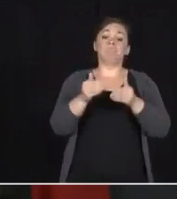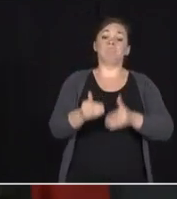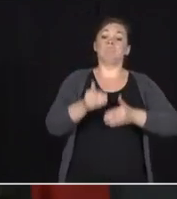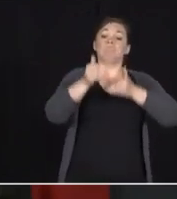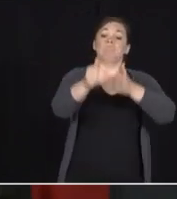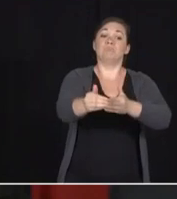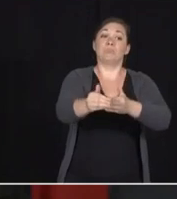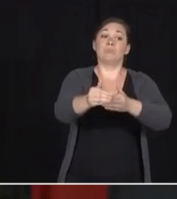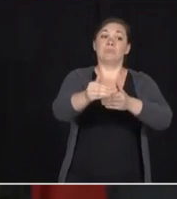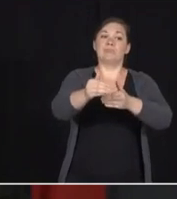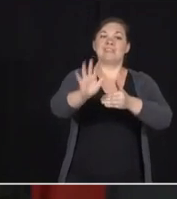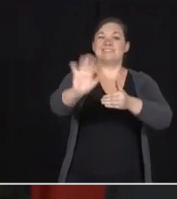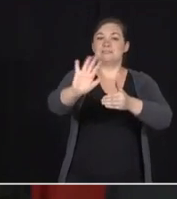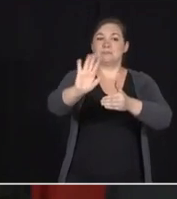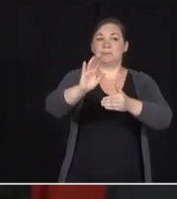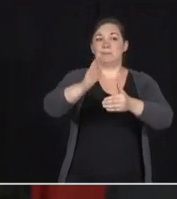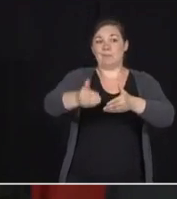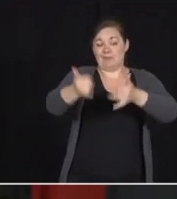start testing